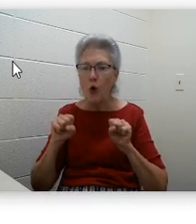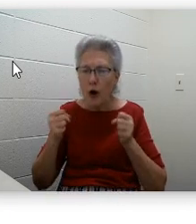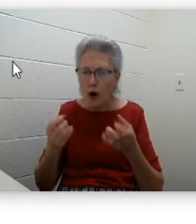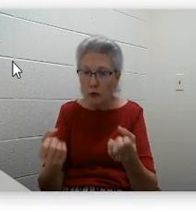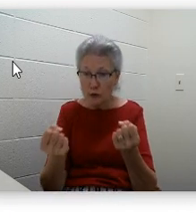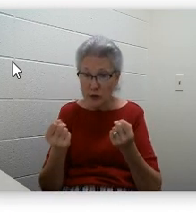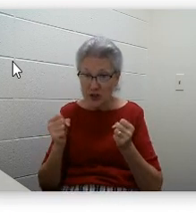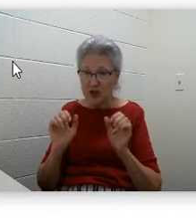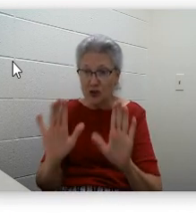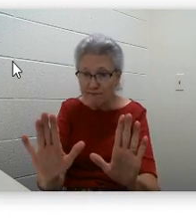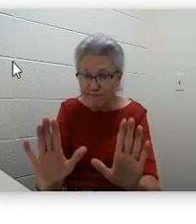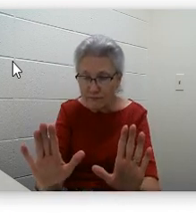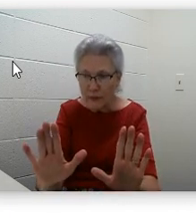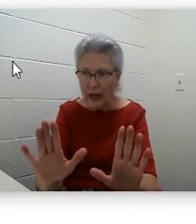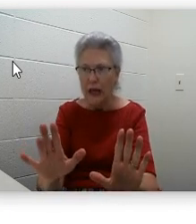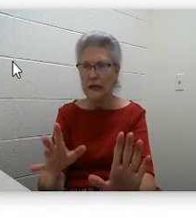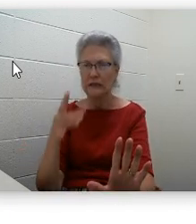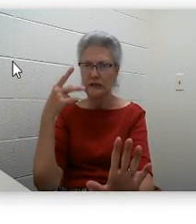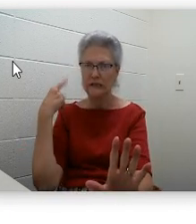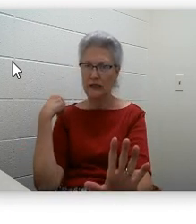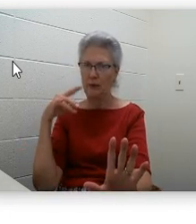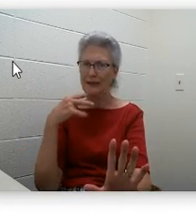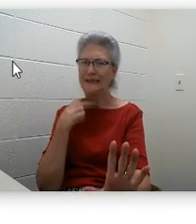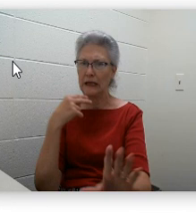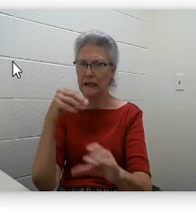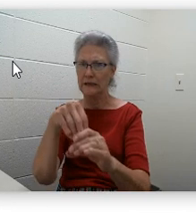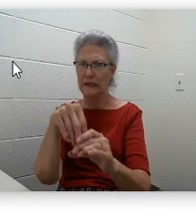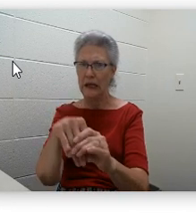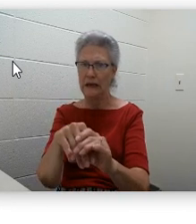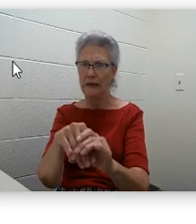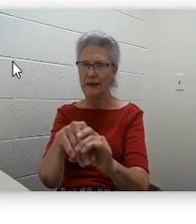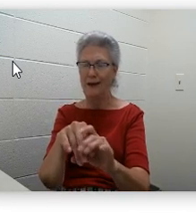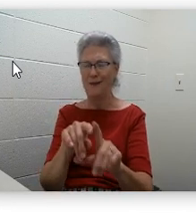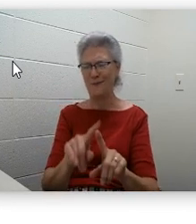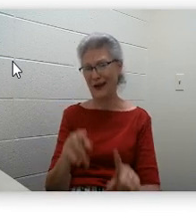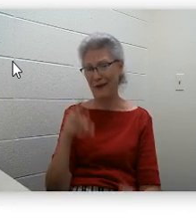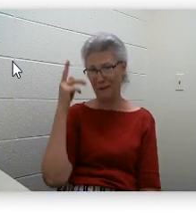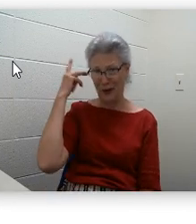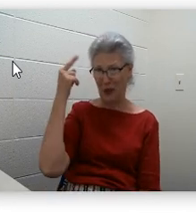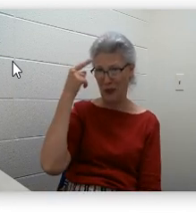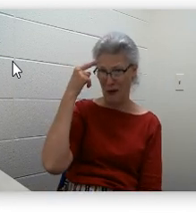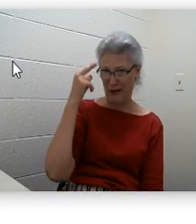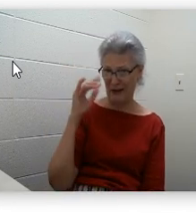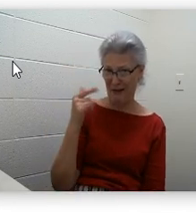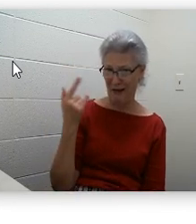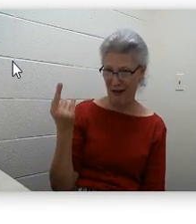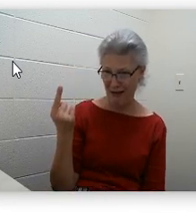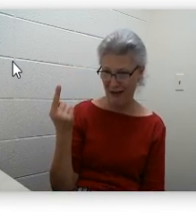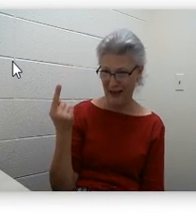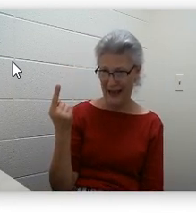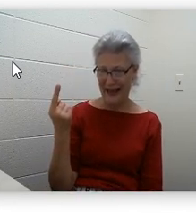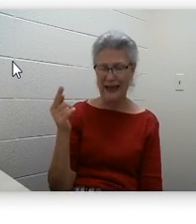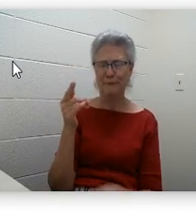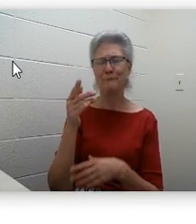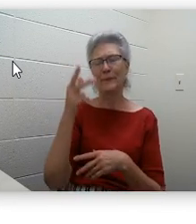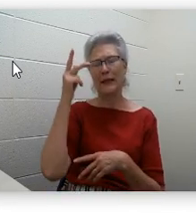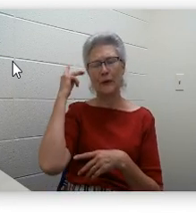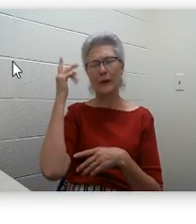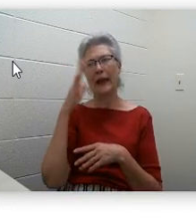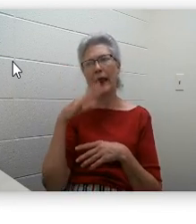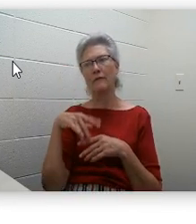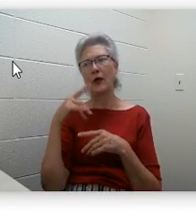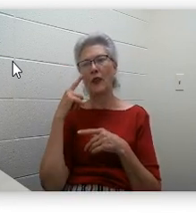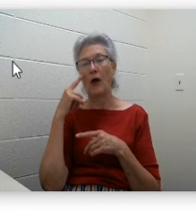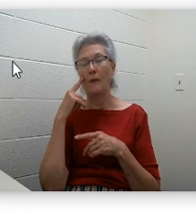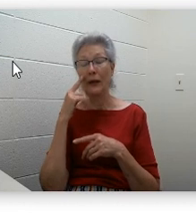he had thought at all, but I don't believe he ever thought. It was that he and his shadow, when brought near